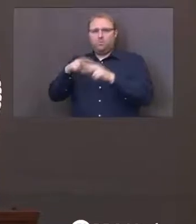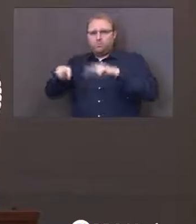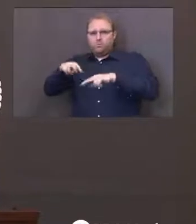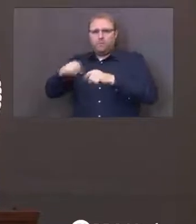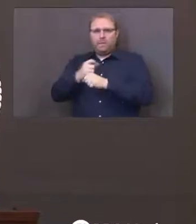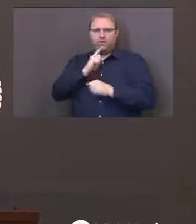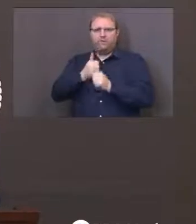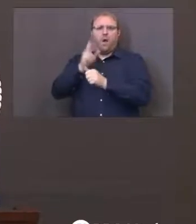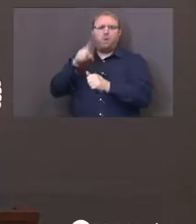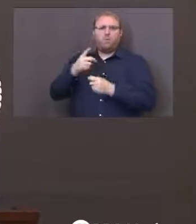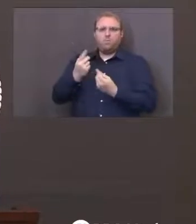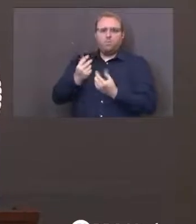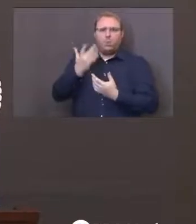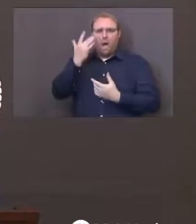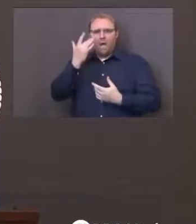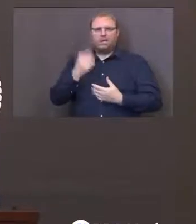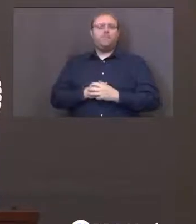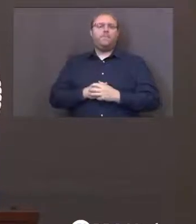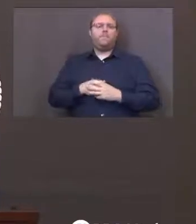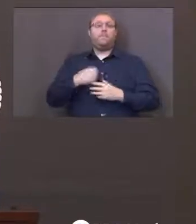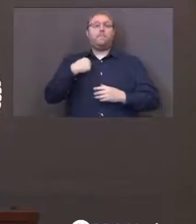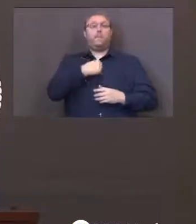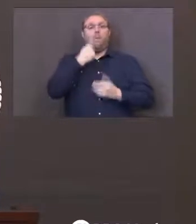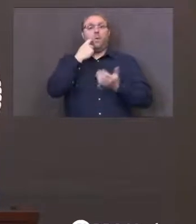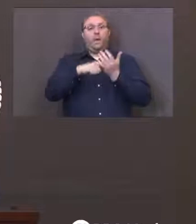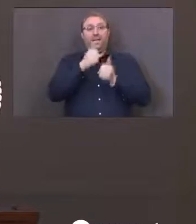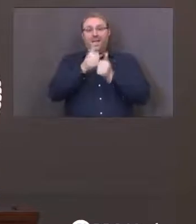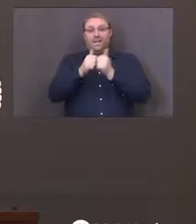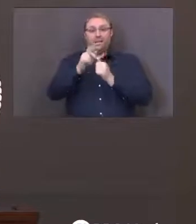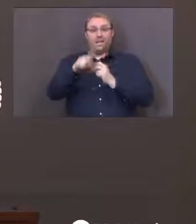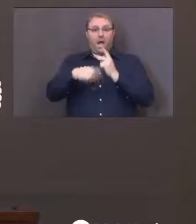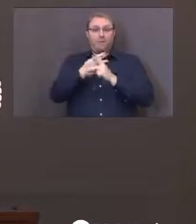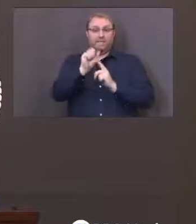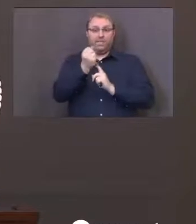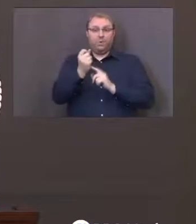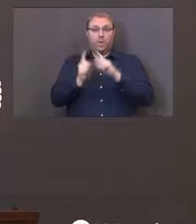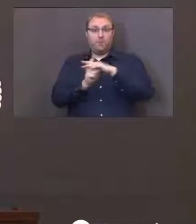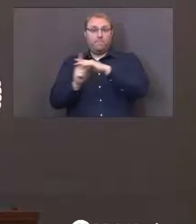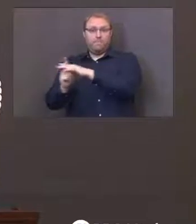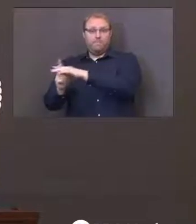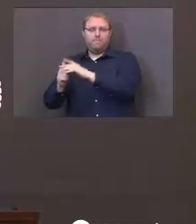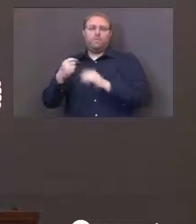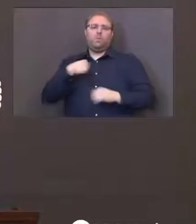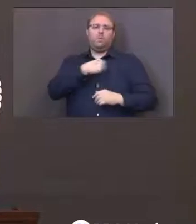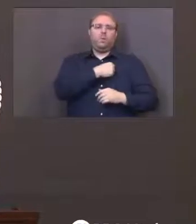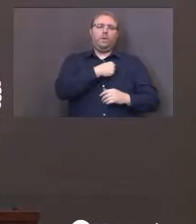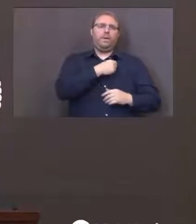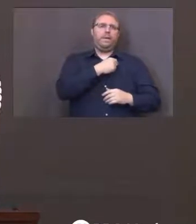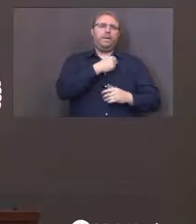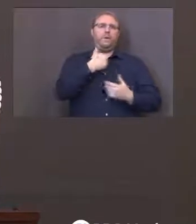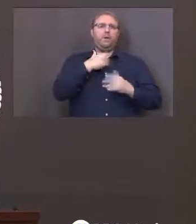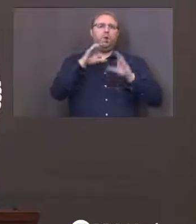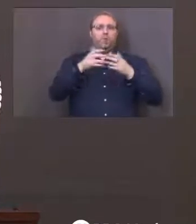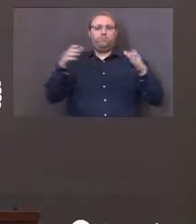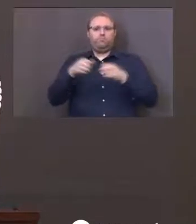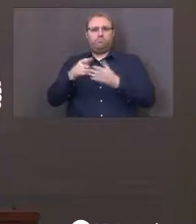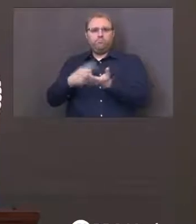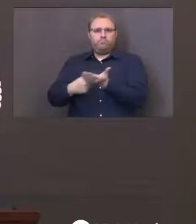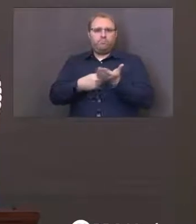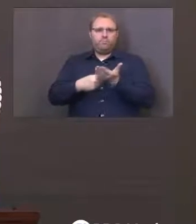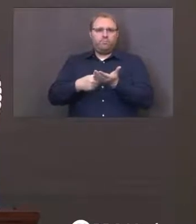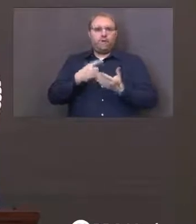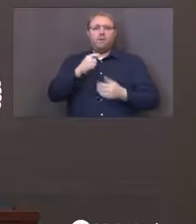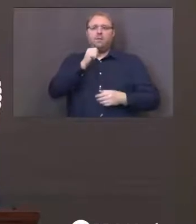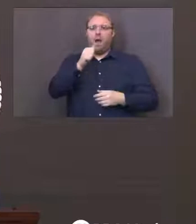there's follow-up. So yes, with every one of those, there aren't specific triggers,